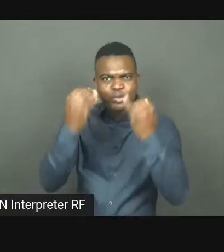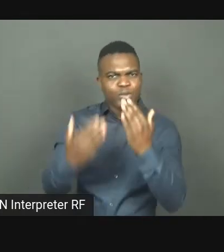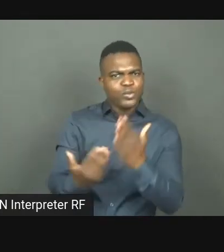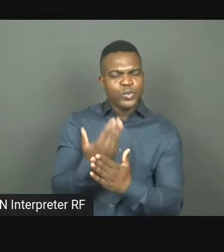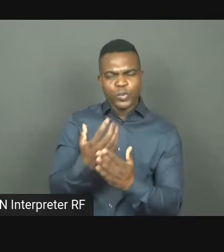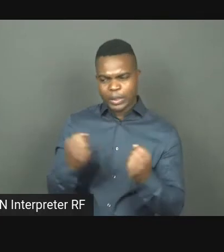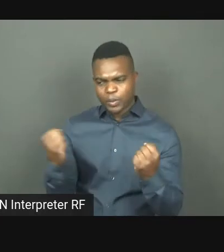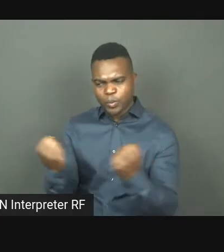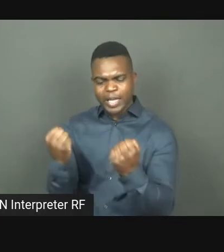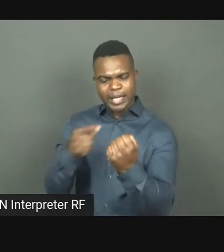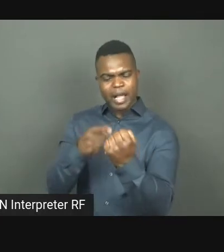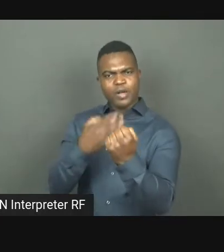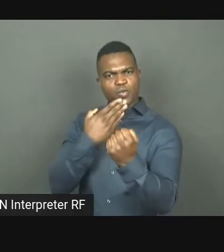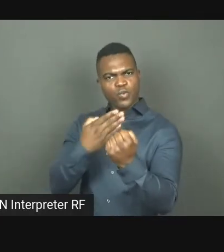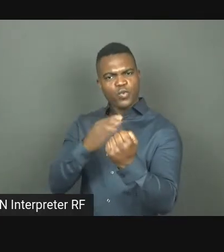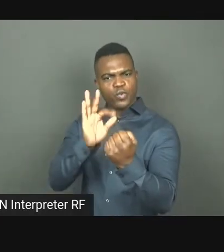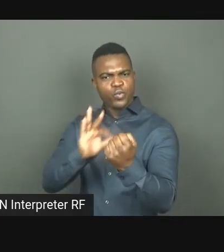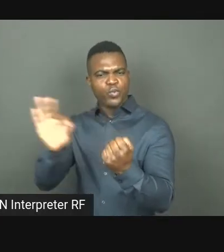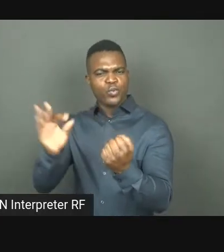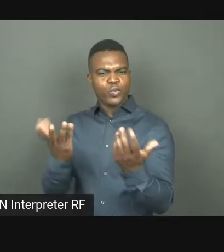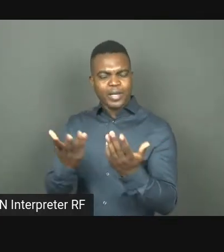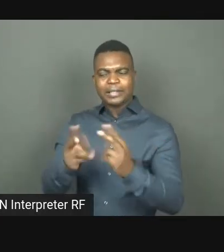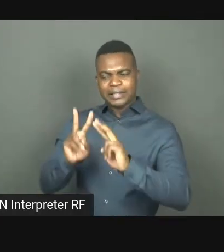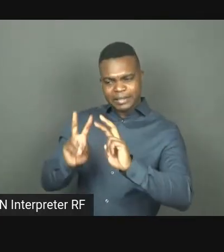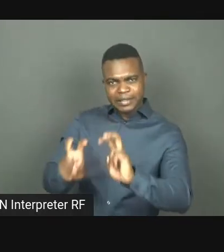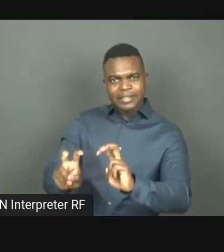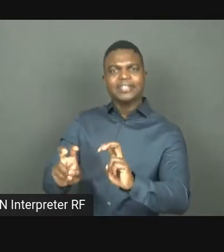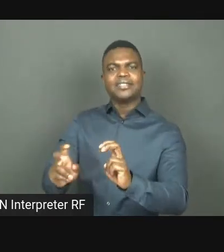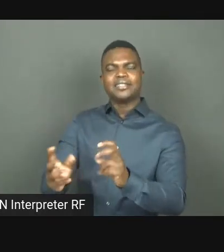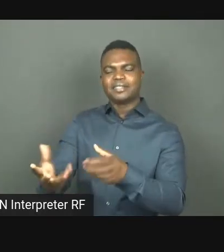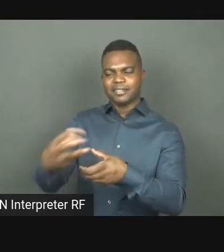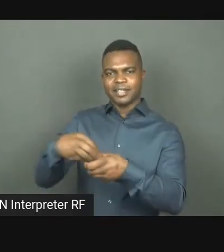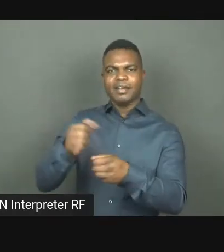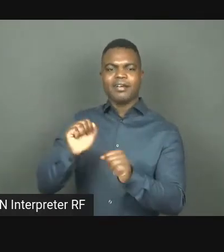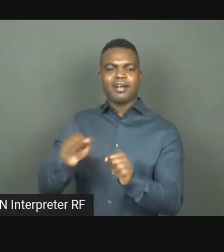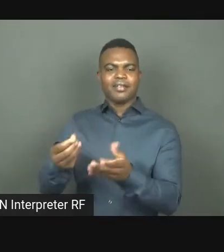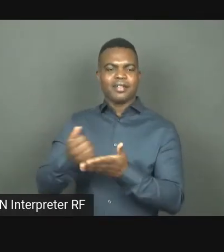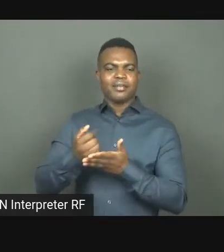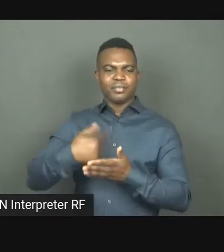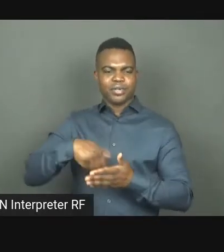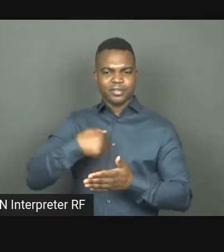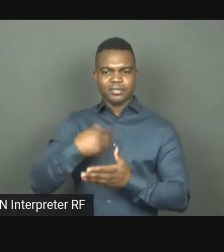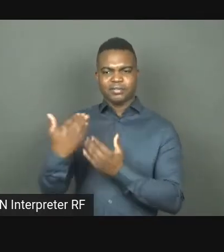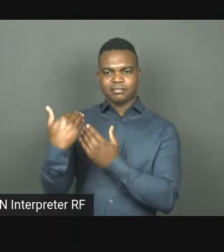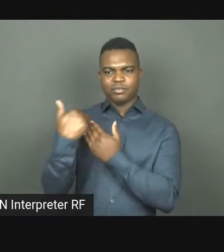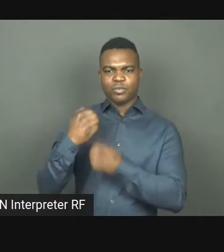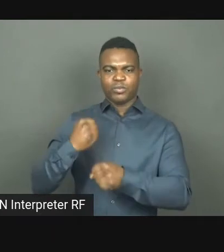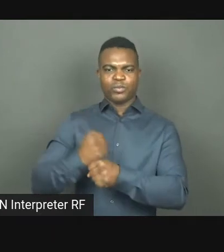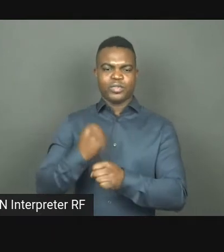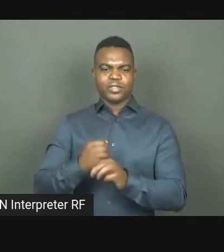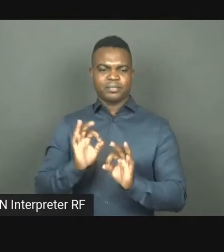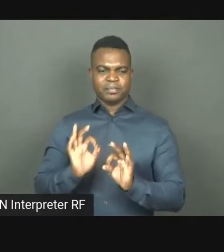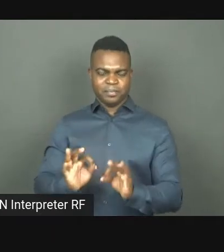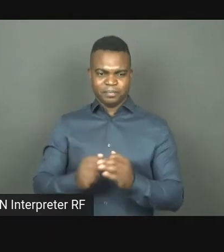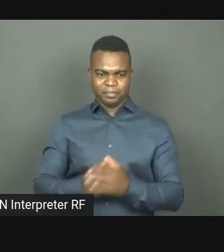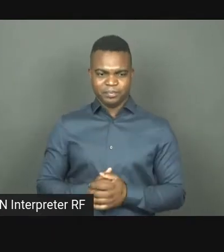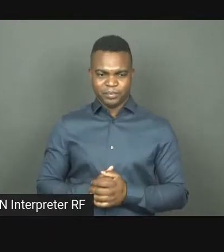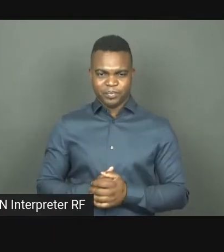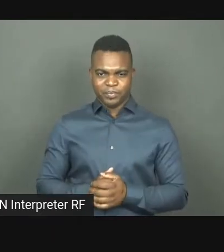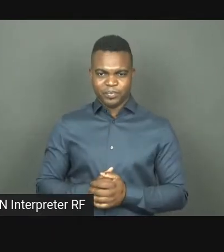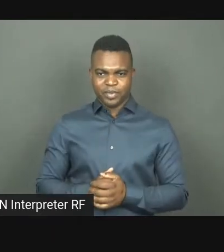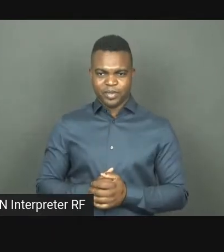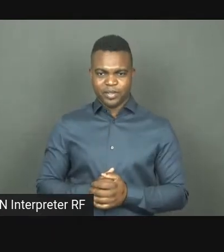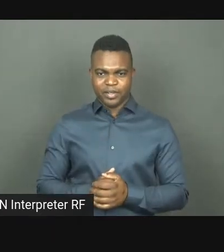people affected by crisis have access to safe and responsive complaints mechanisms, is consistently the lowest scoring of the 9